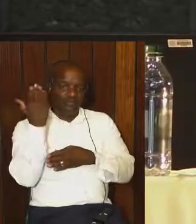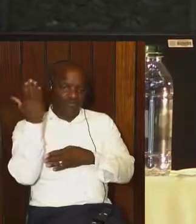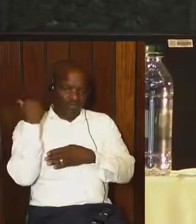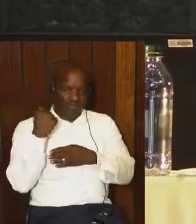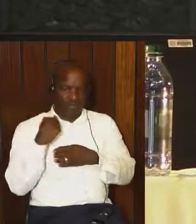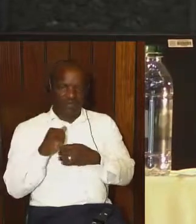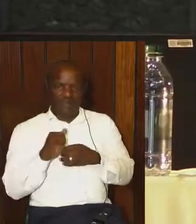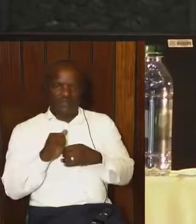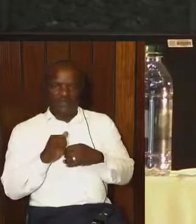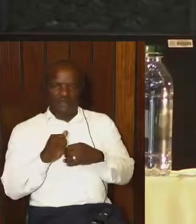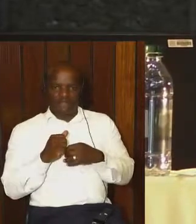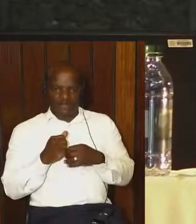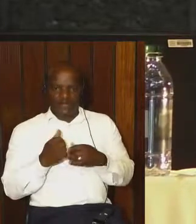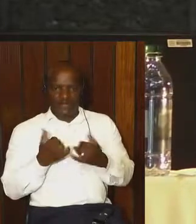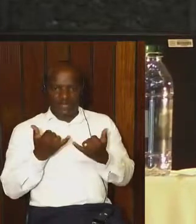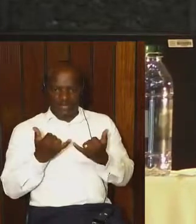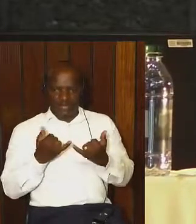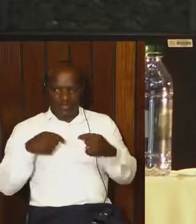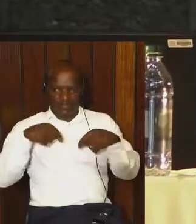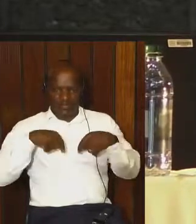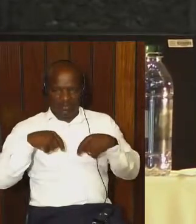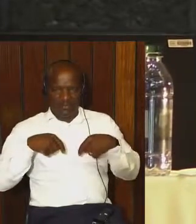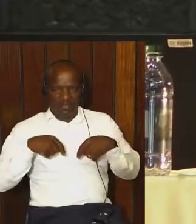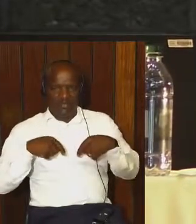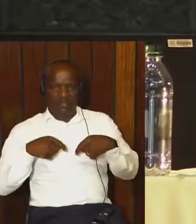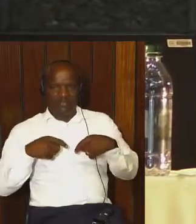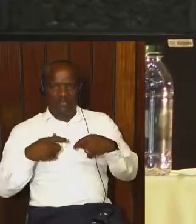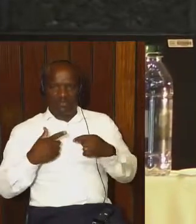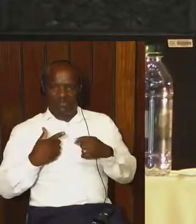Lube. So in this case as well,